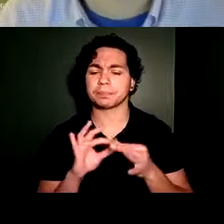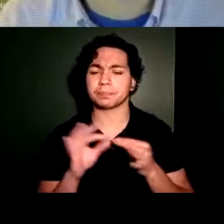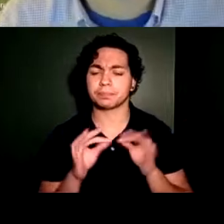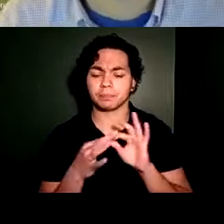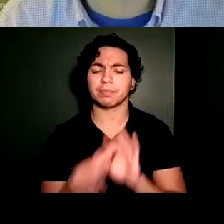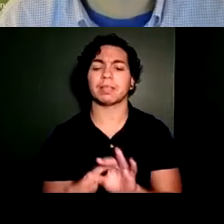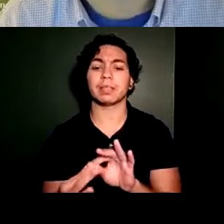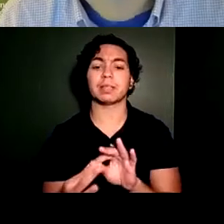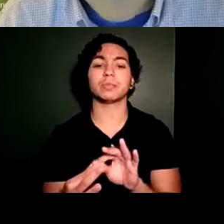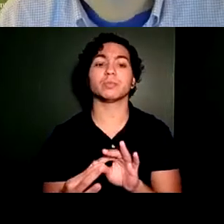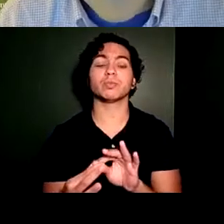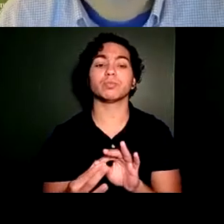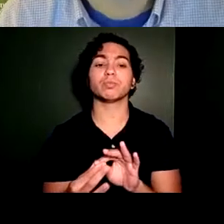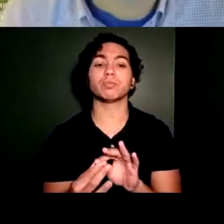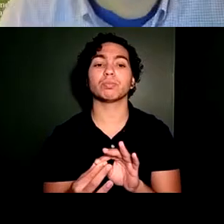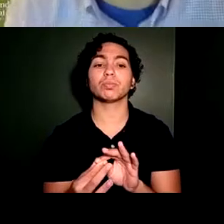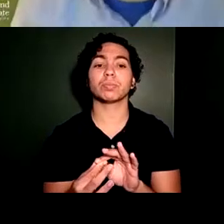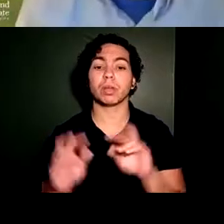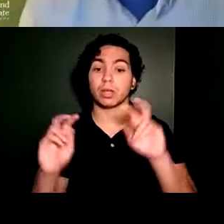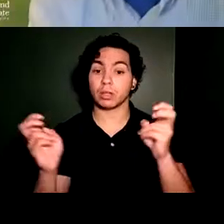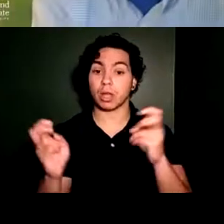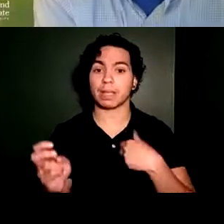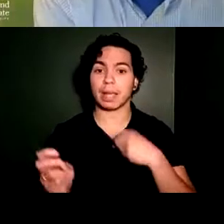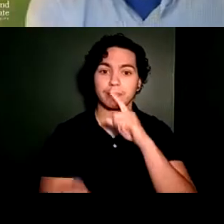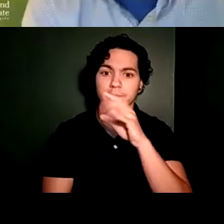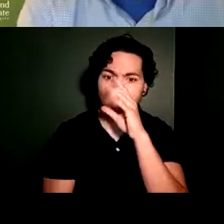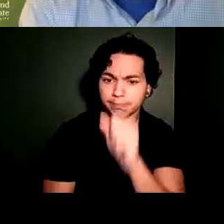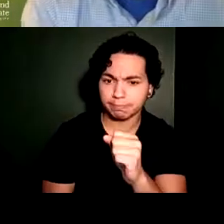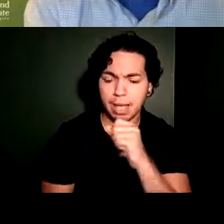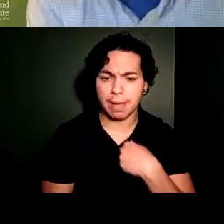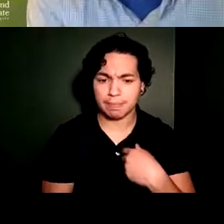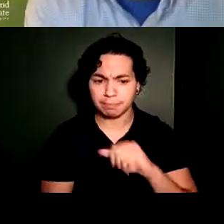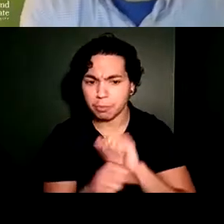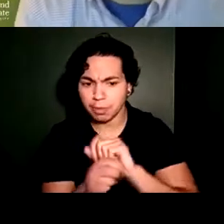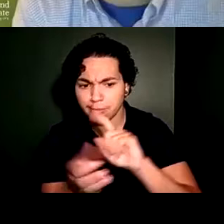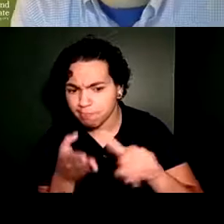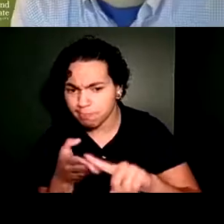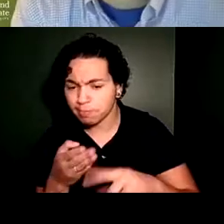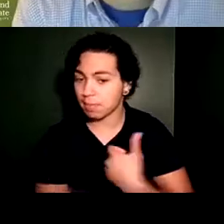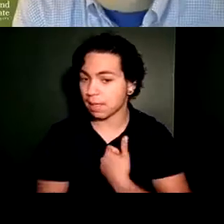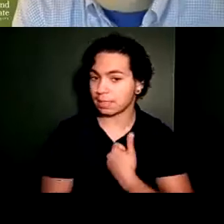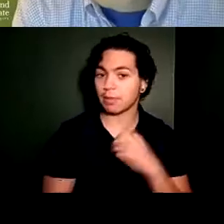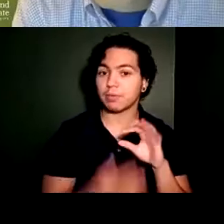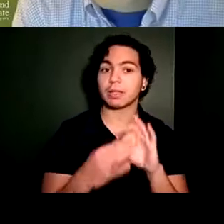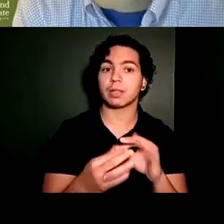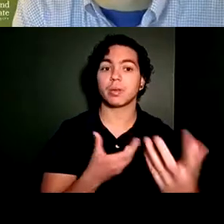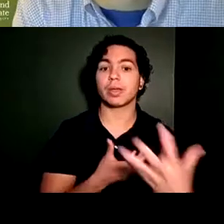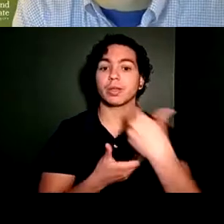to a topic that I'm very interested in and been doing a lot of work in around